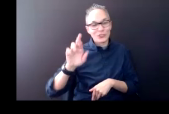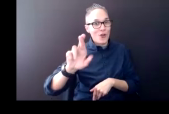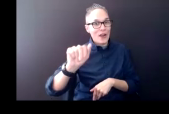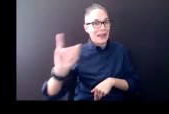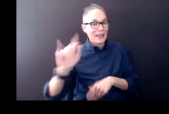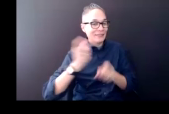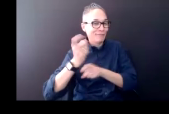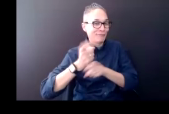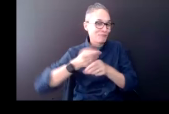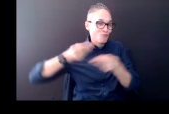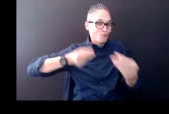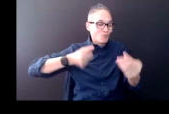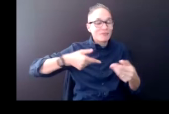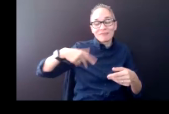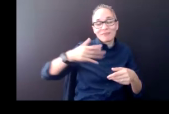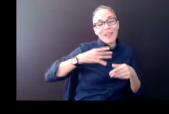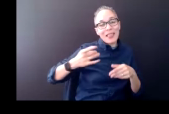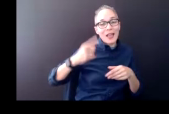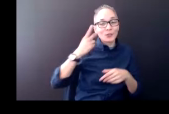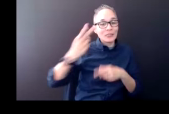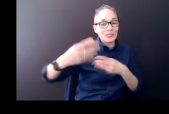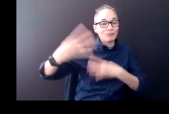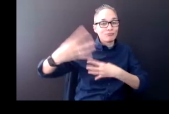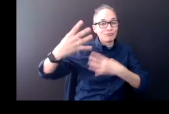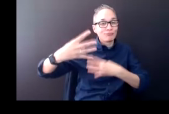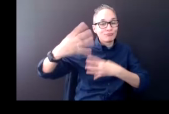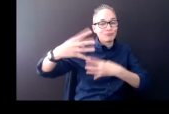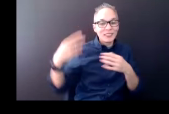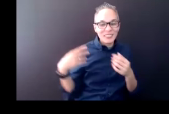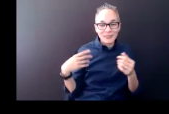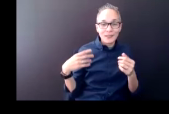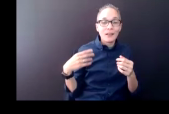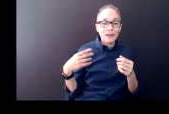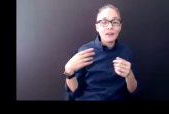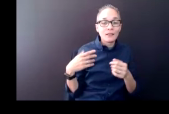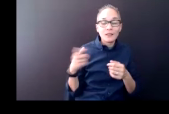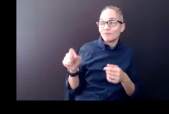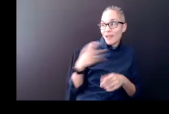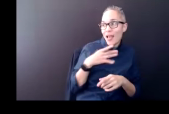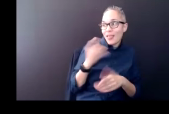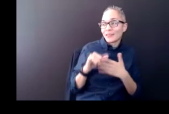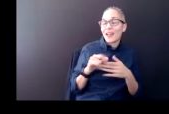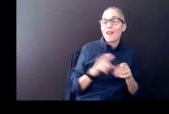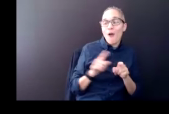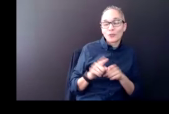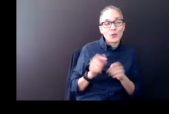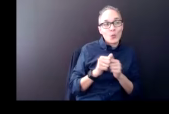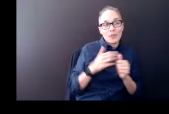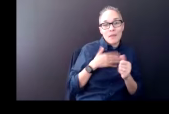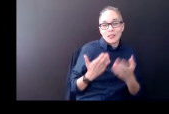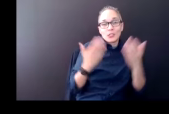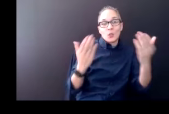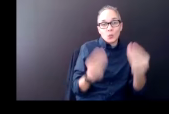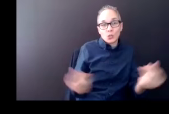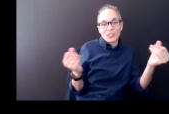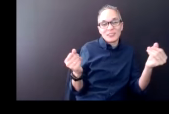Like, and yeah, you're talking to those things, and that's big on RSI. And I mentioned that in my solutions as well, as like as